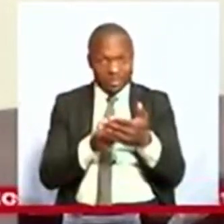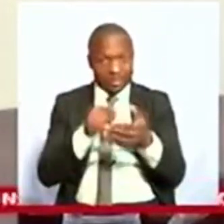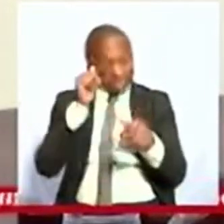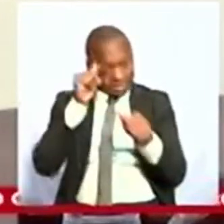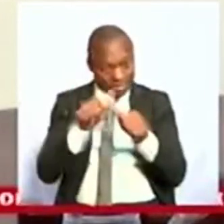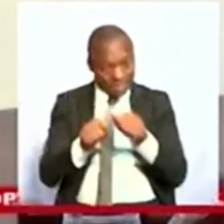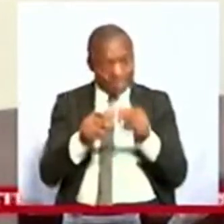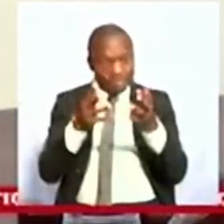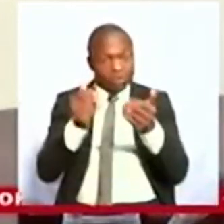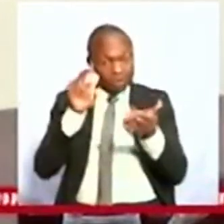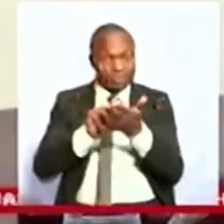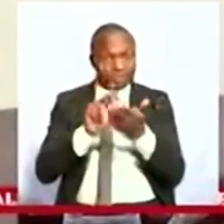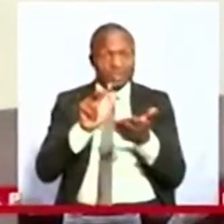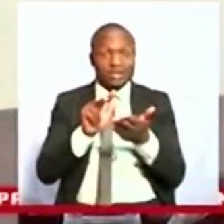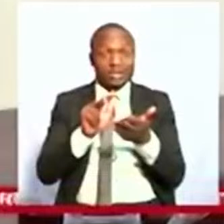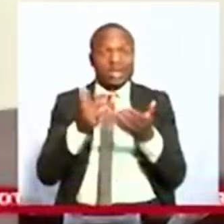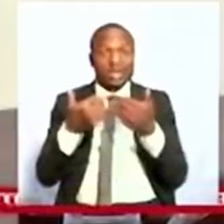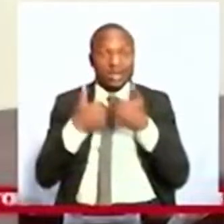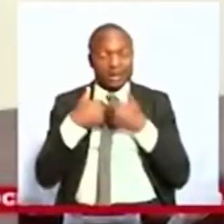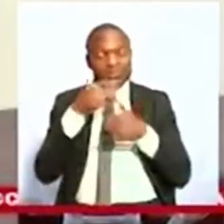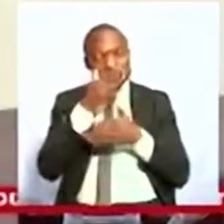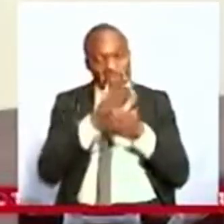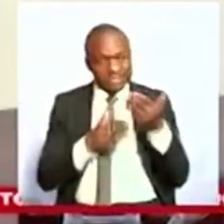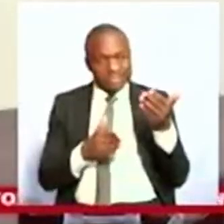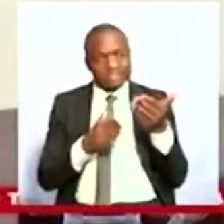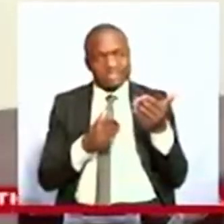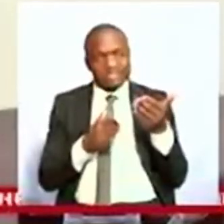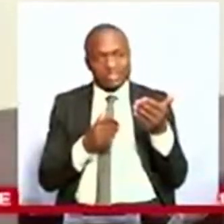exceptions. Whereas except